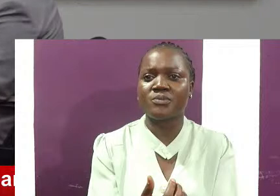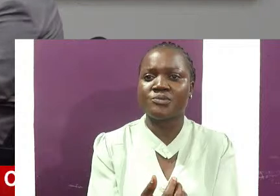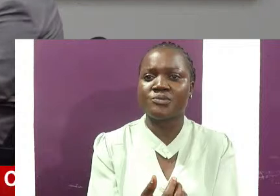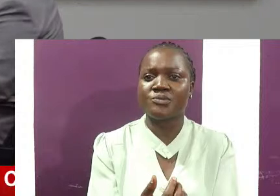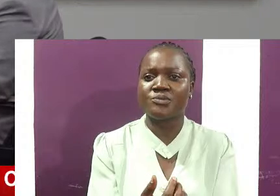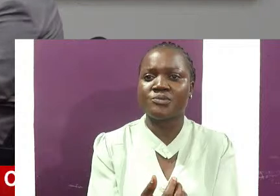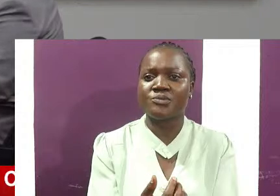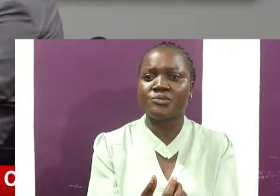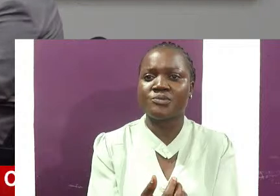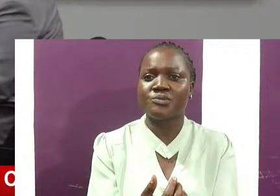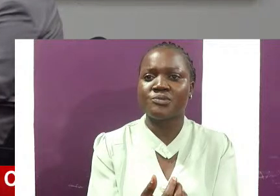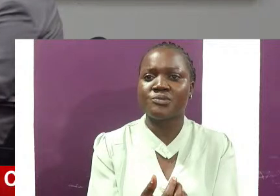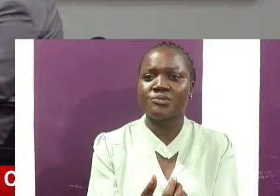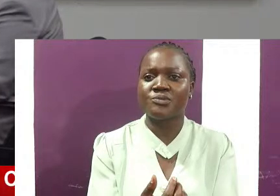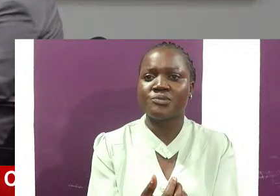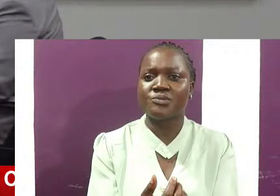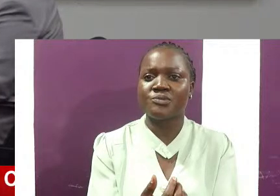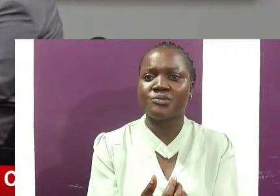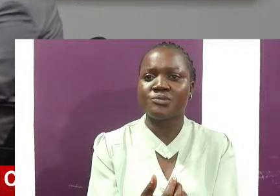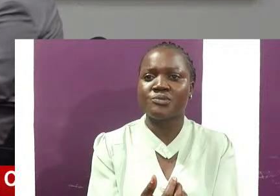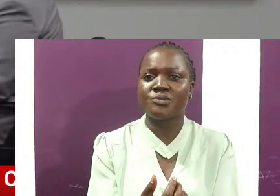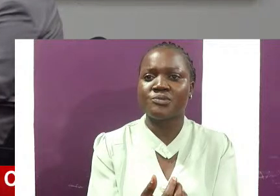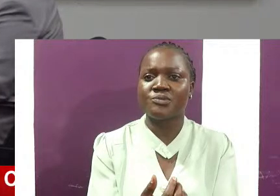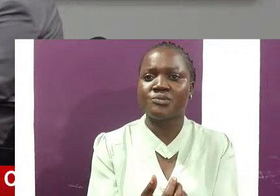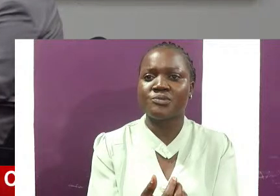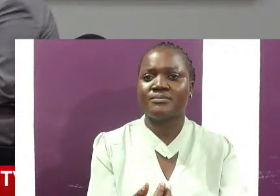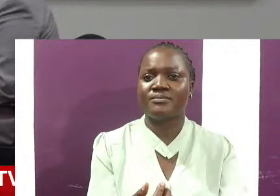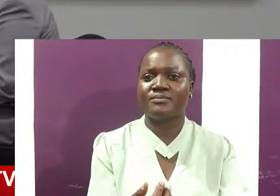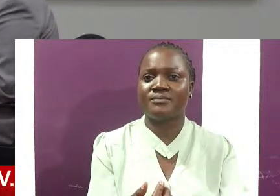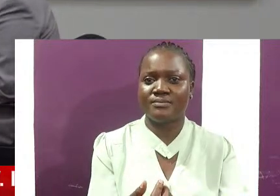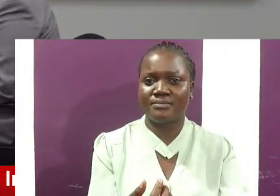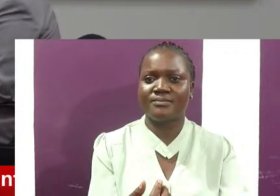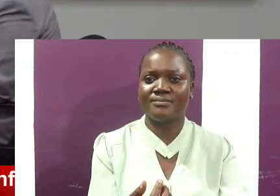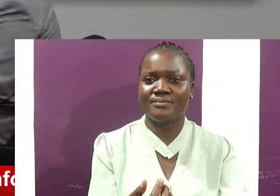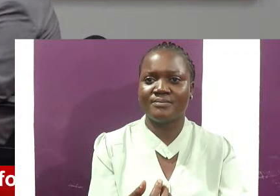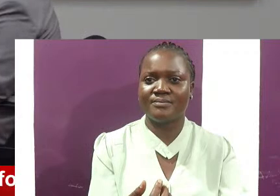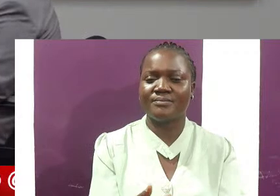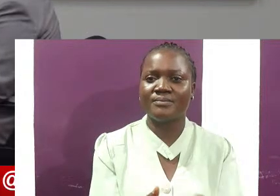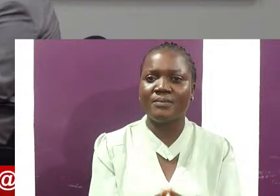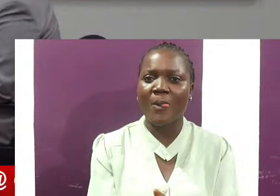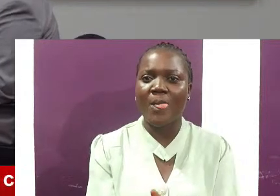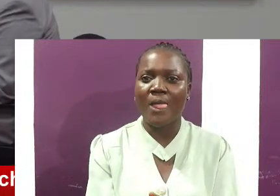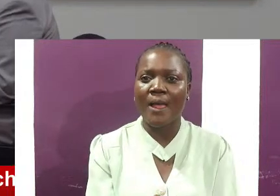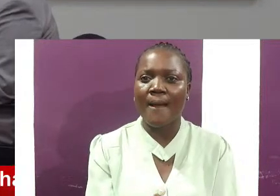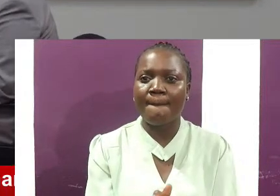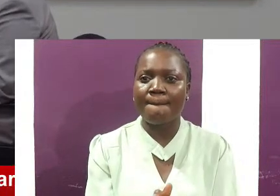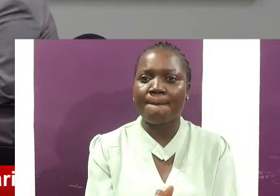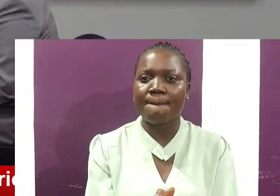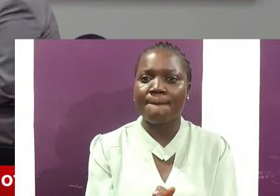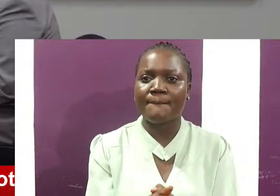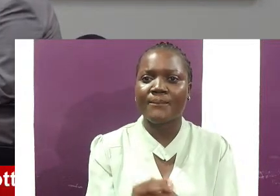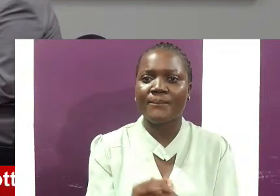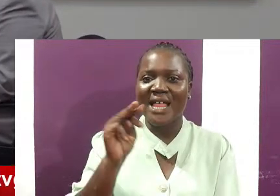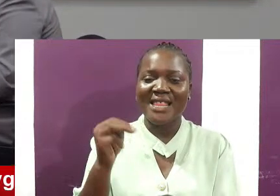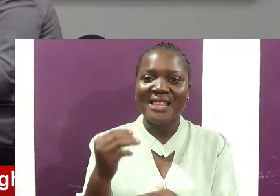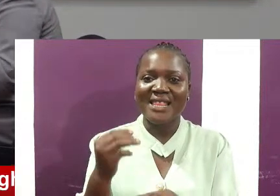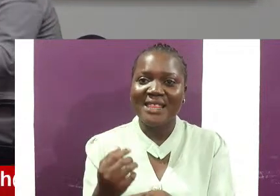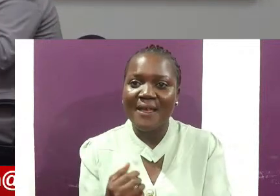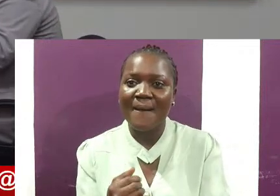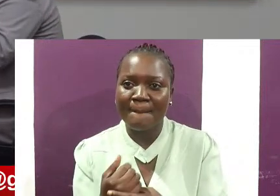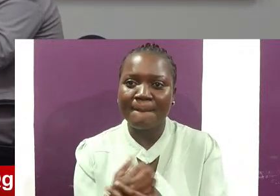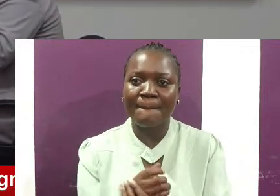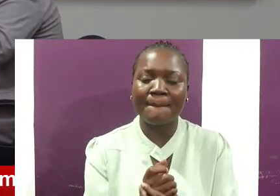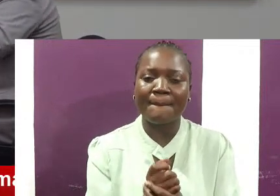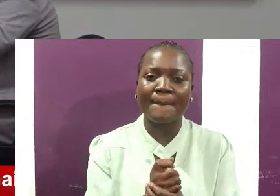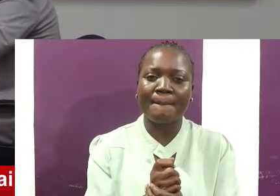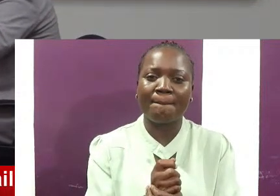an iPad. Mm-hmm. I have an iPad. Mm-hmm. They're not the same iPad, but they are made by the same company uh-huh. and therefore